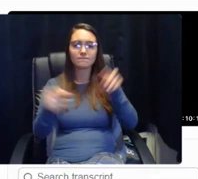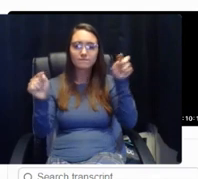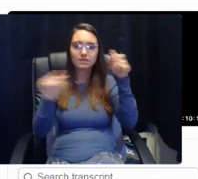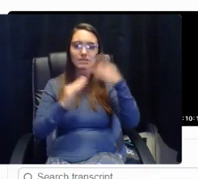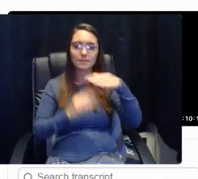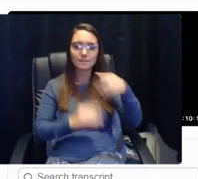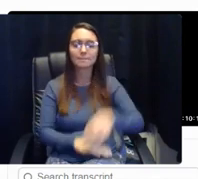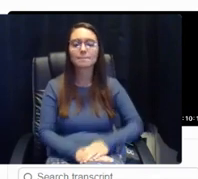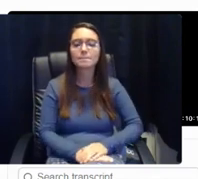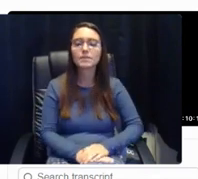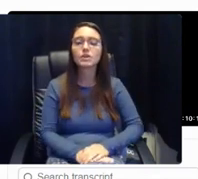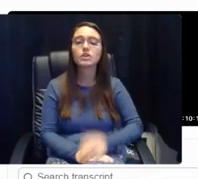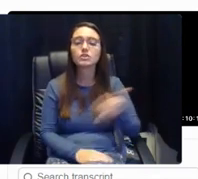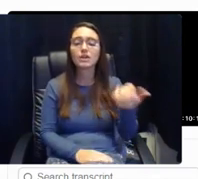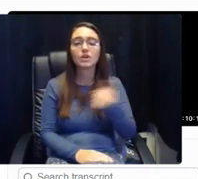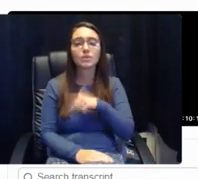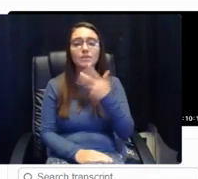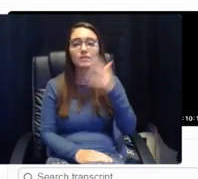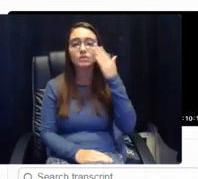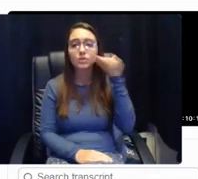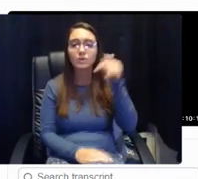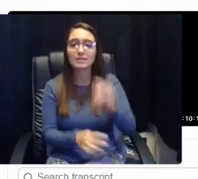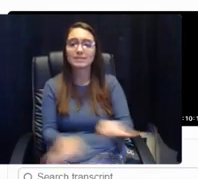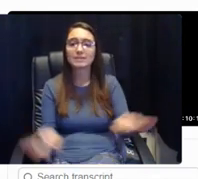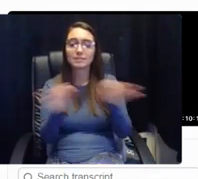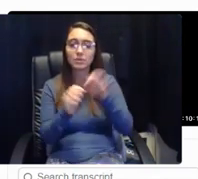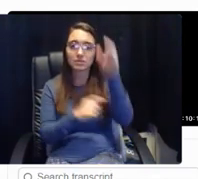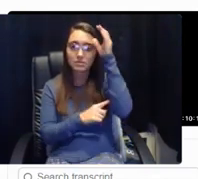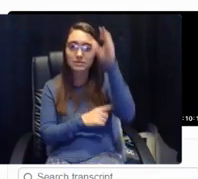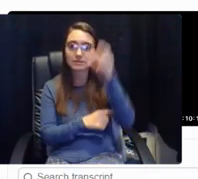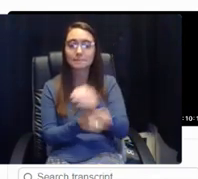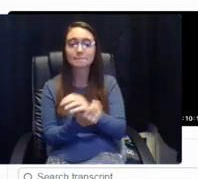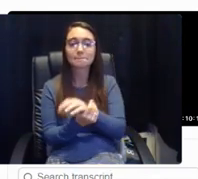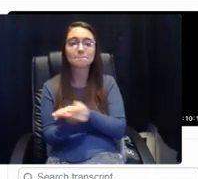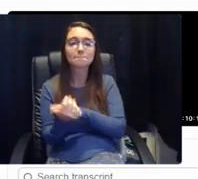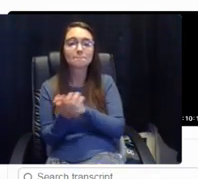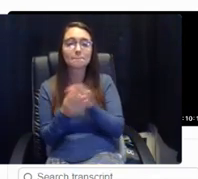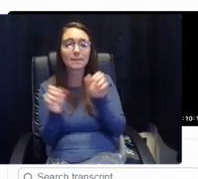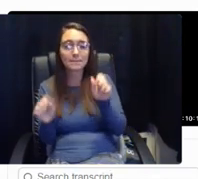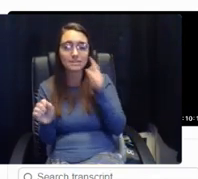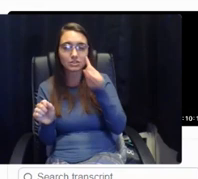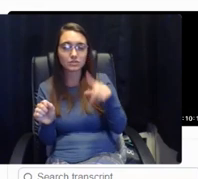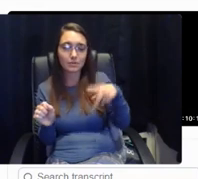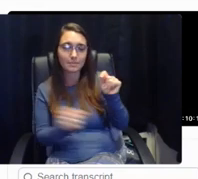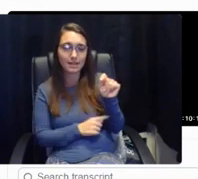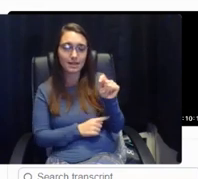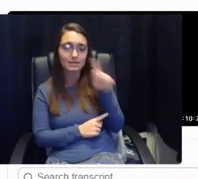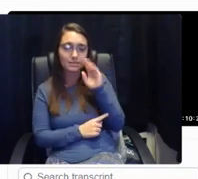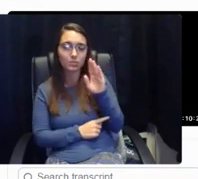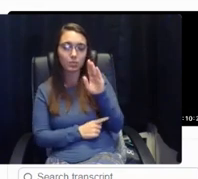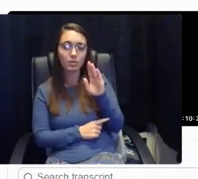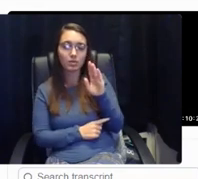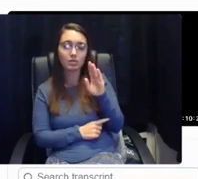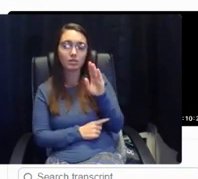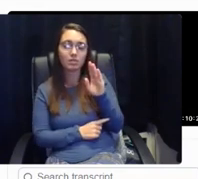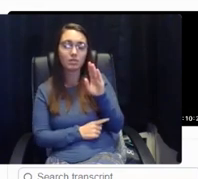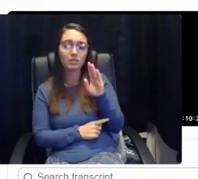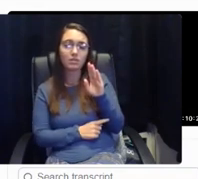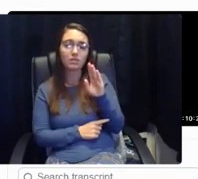know these important concepts, that the potential of platinum is layered to measure